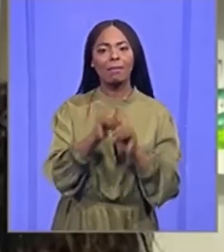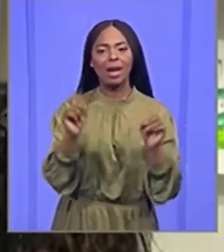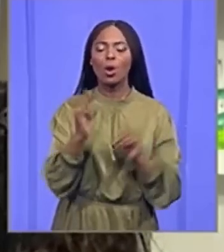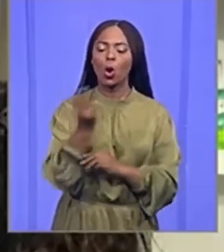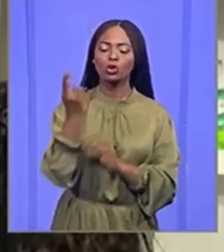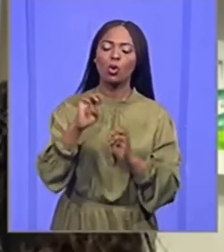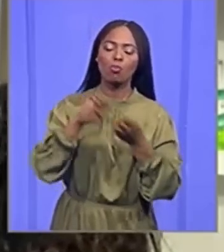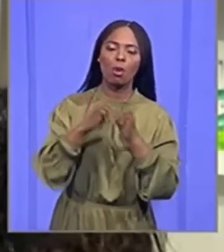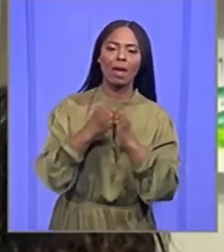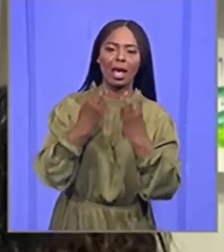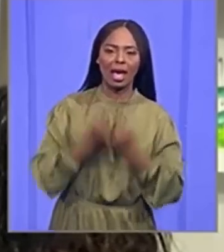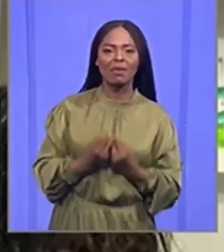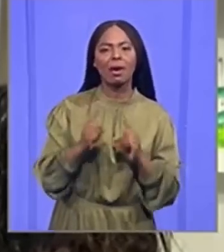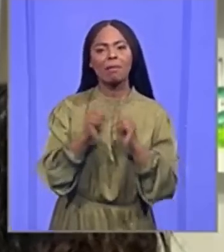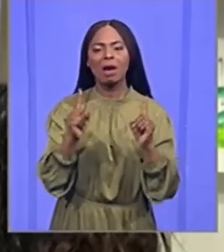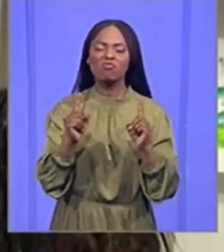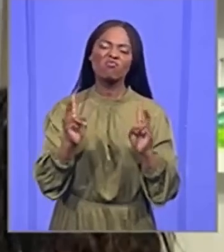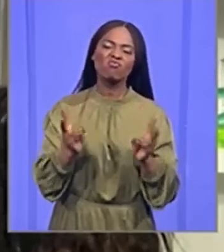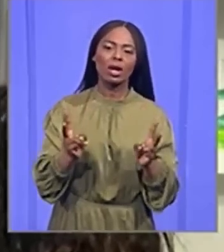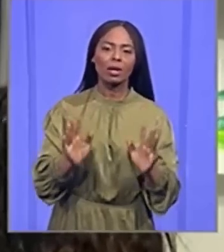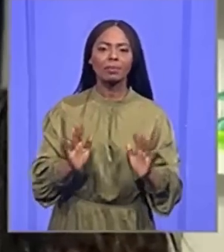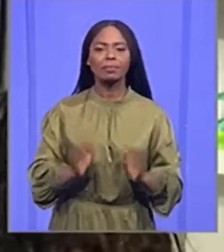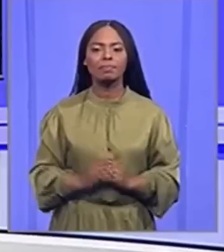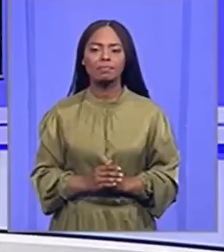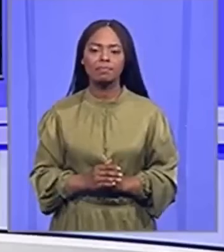but we're in a critical condition.